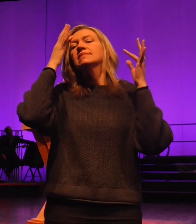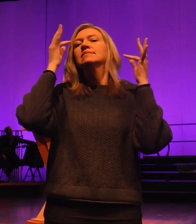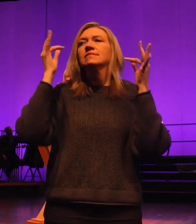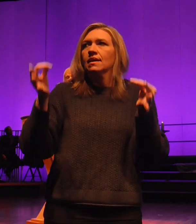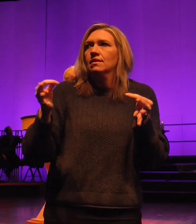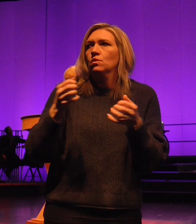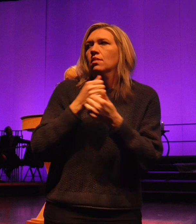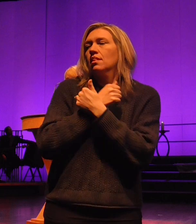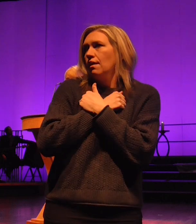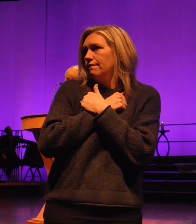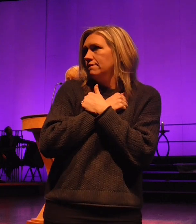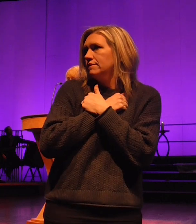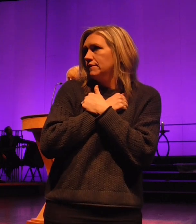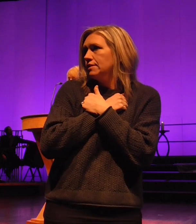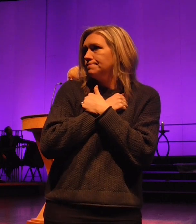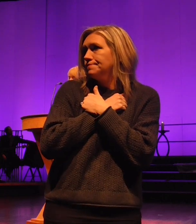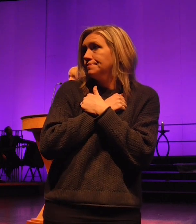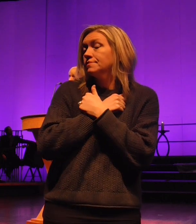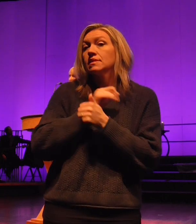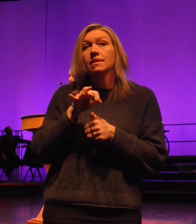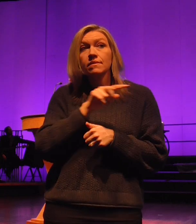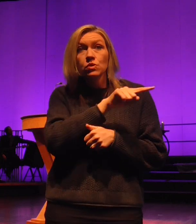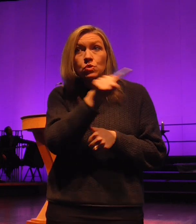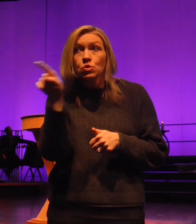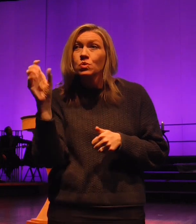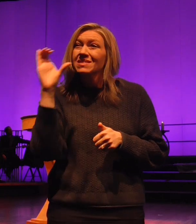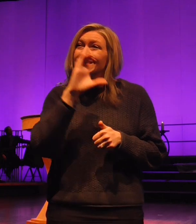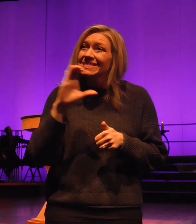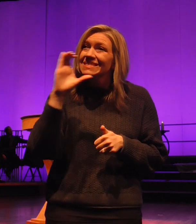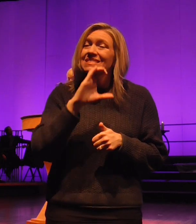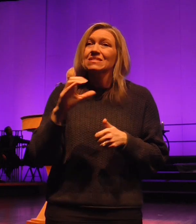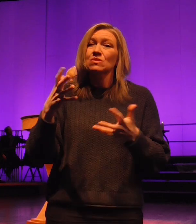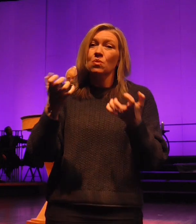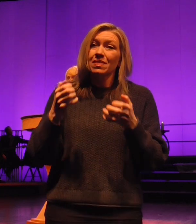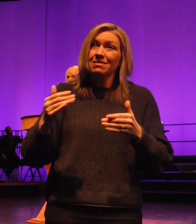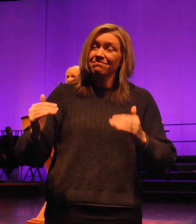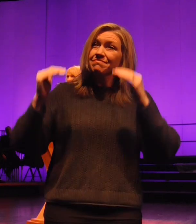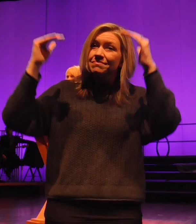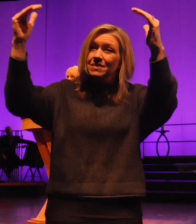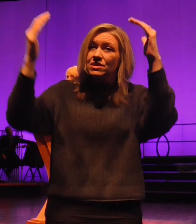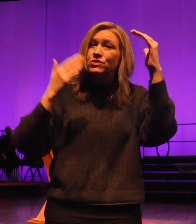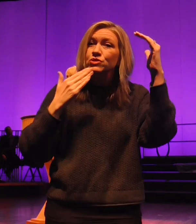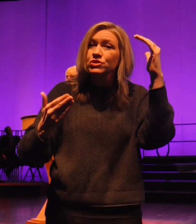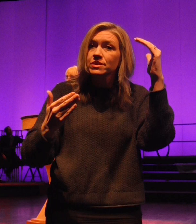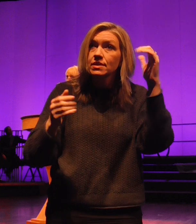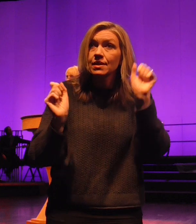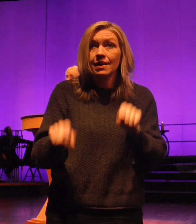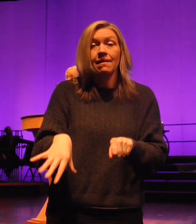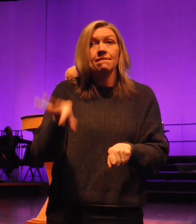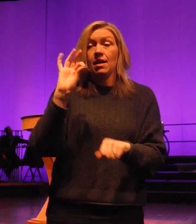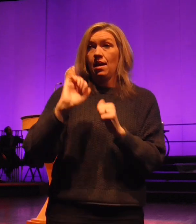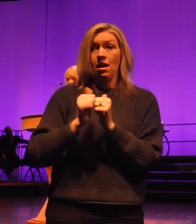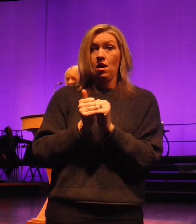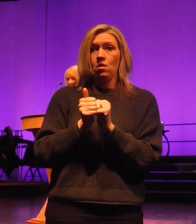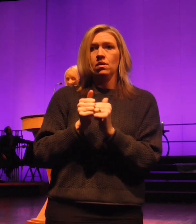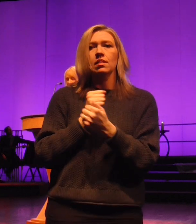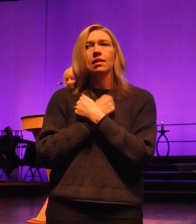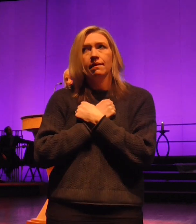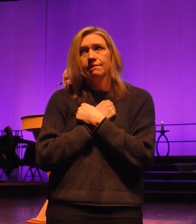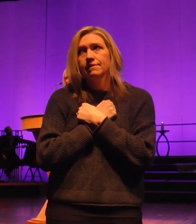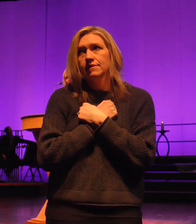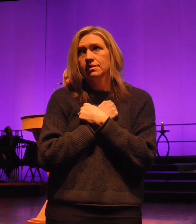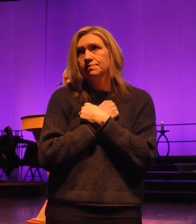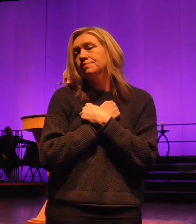to love. If you are seeking the highest good, I think you can find it through love.